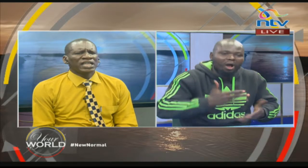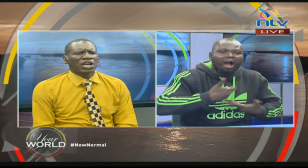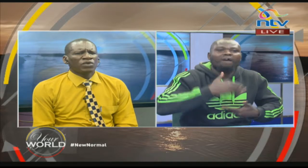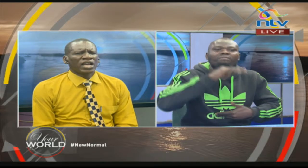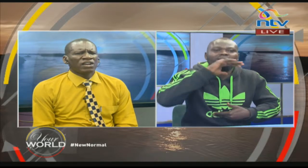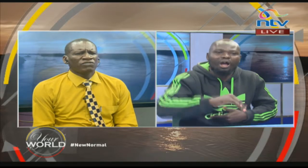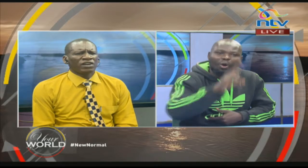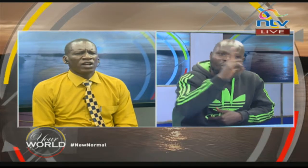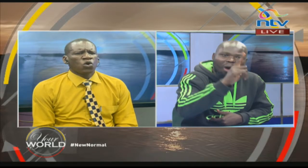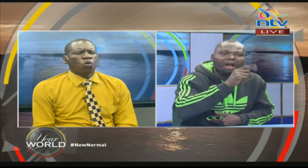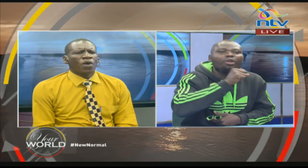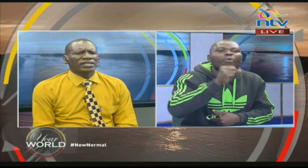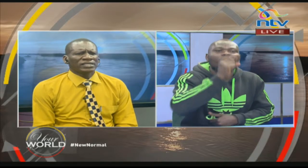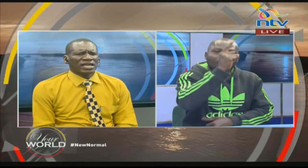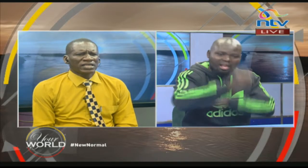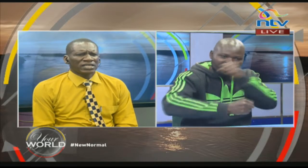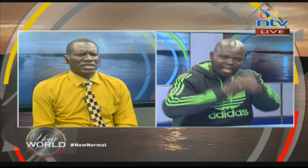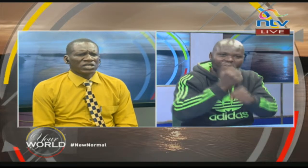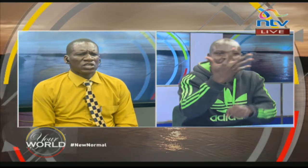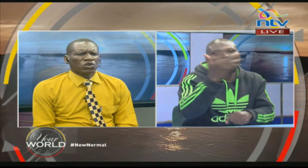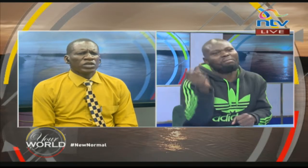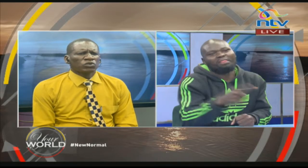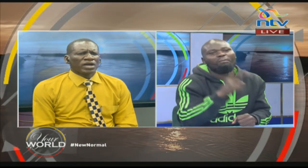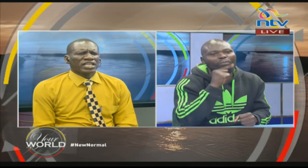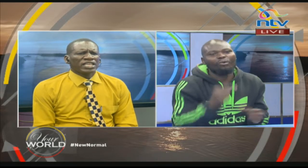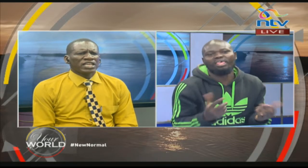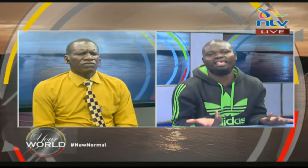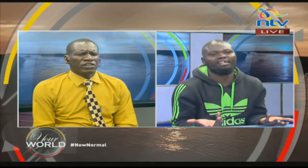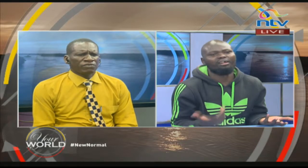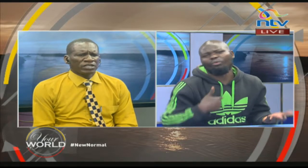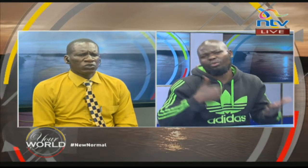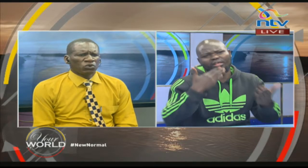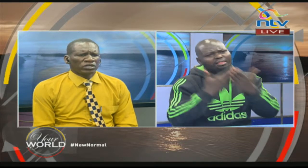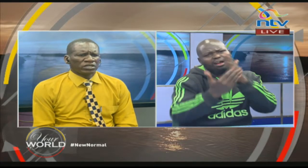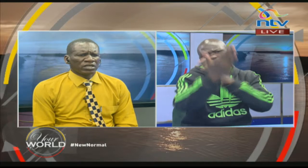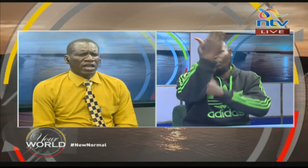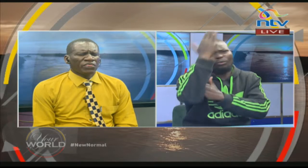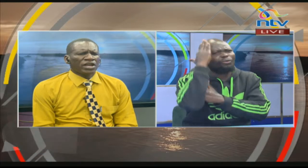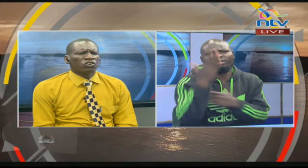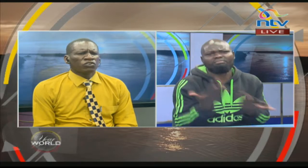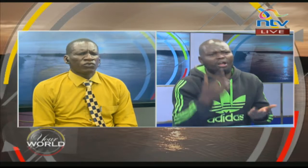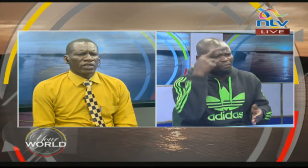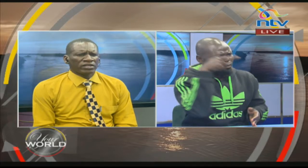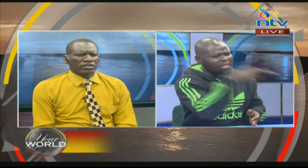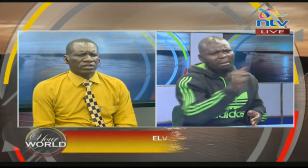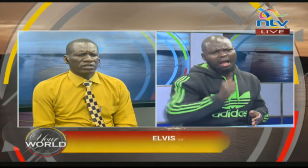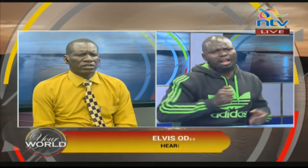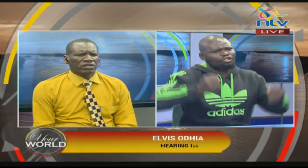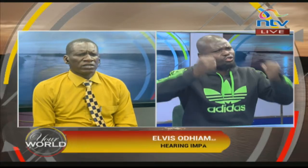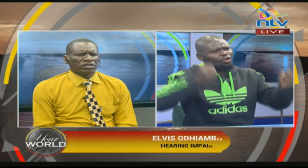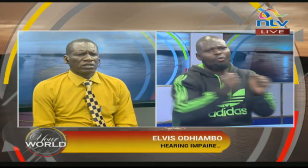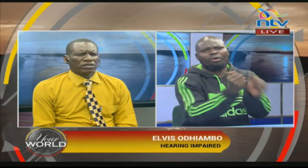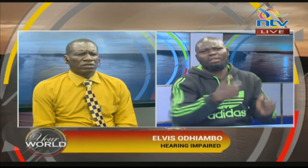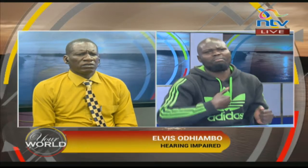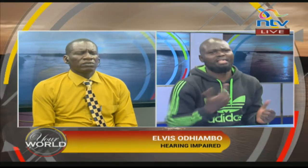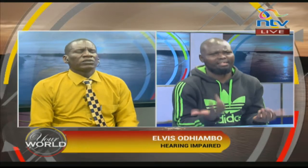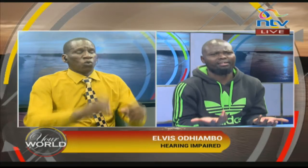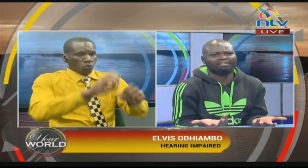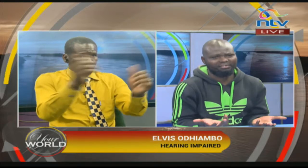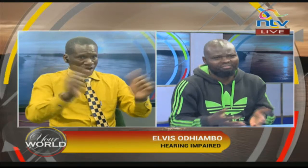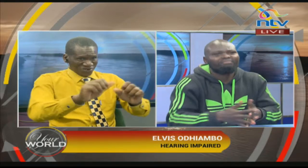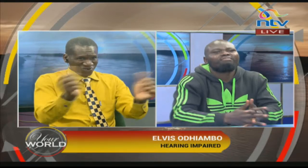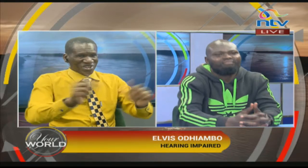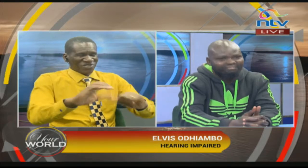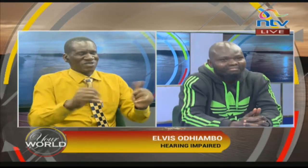until now we have one son who is 1 year, 5 months old. I thank God for that. Oh, well done